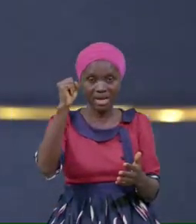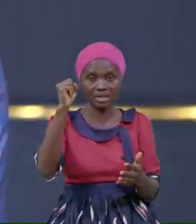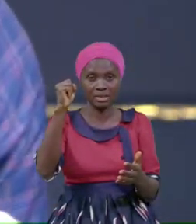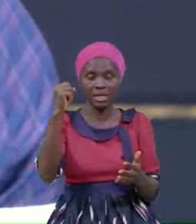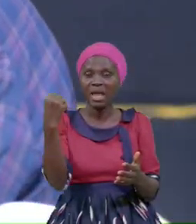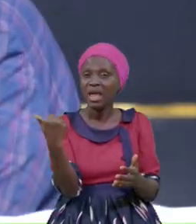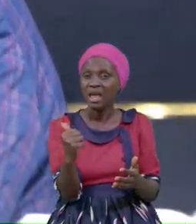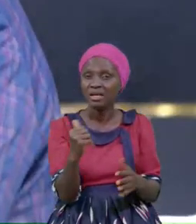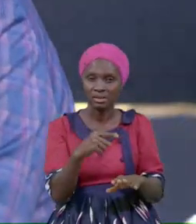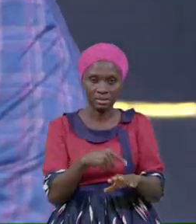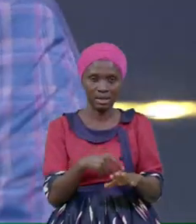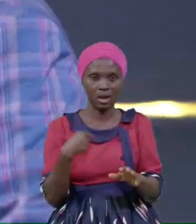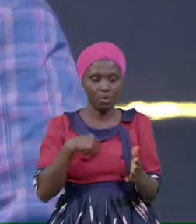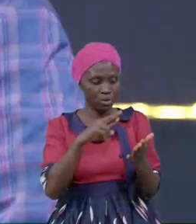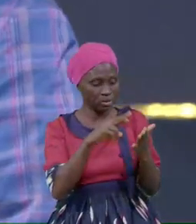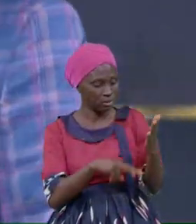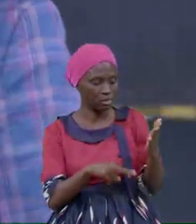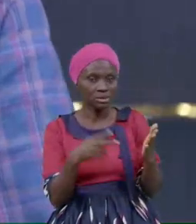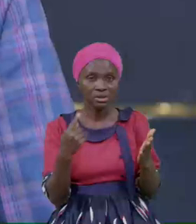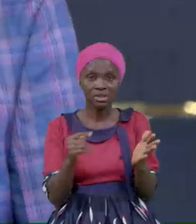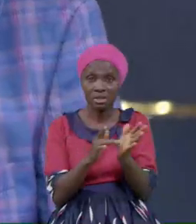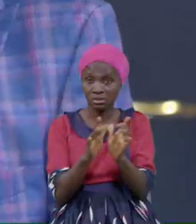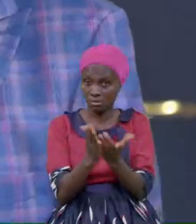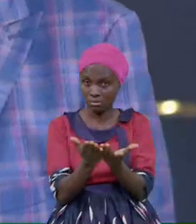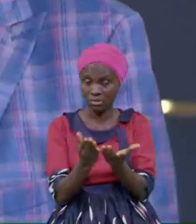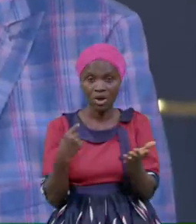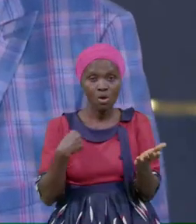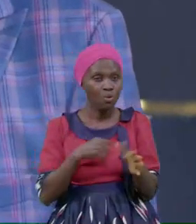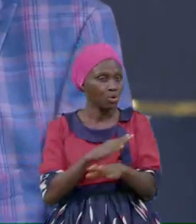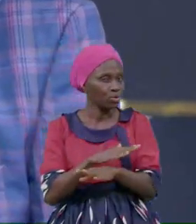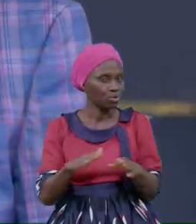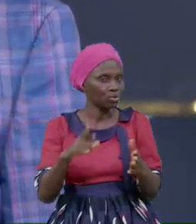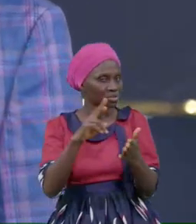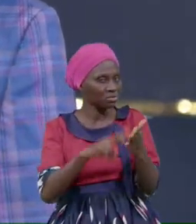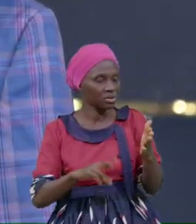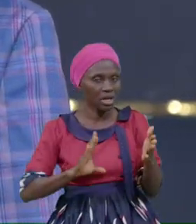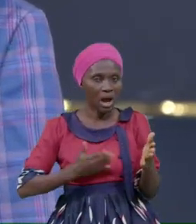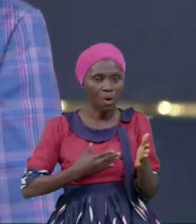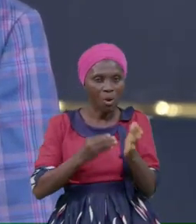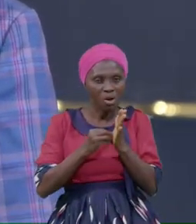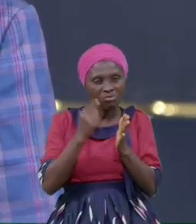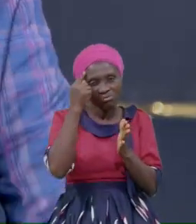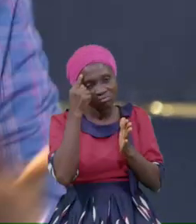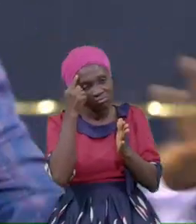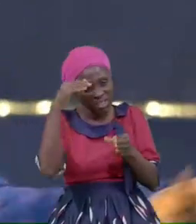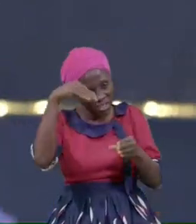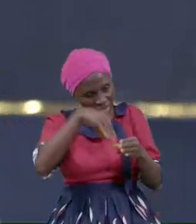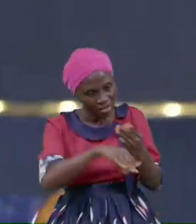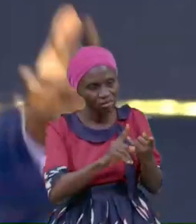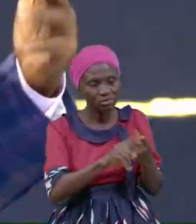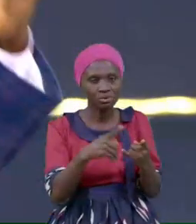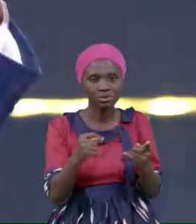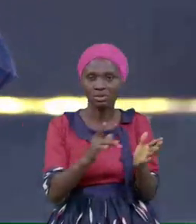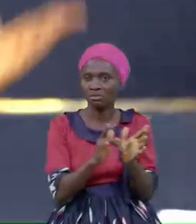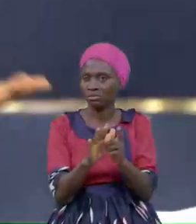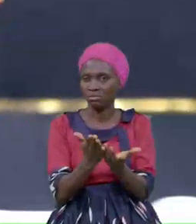read the scriptures, we don't read our thoughts into the scripture. We don't read